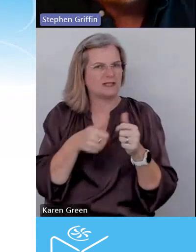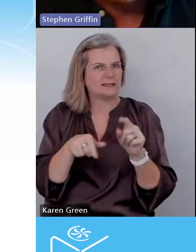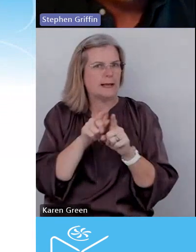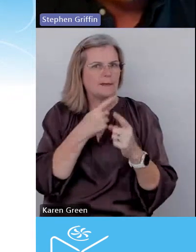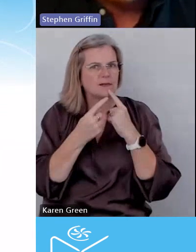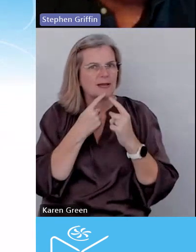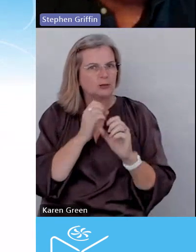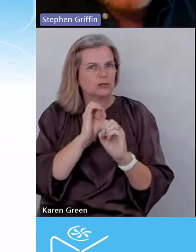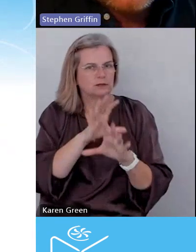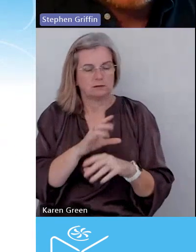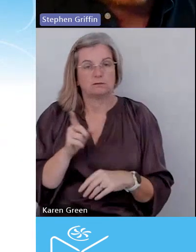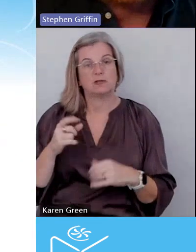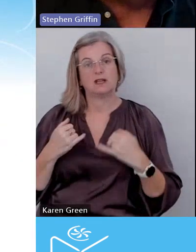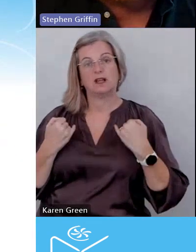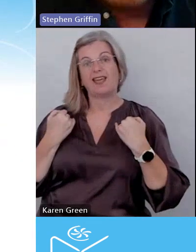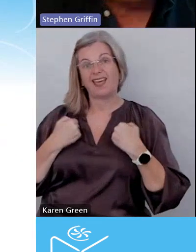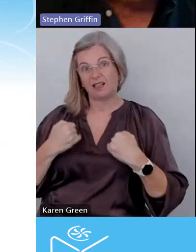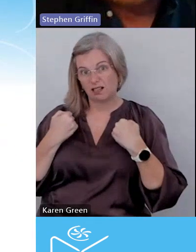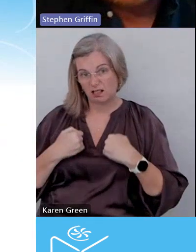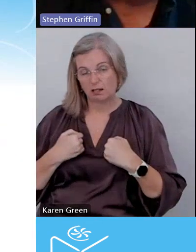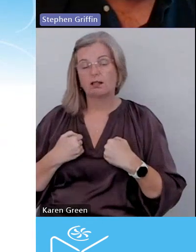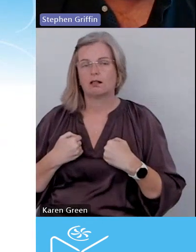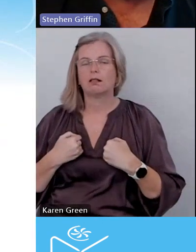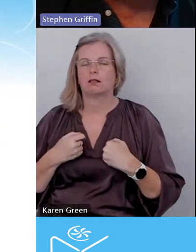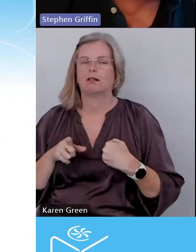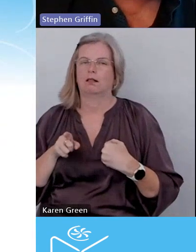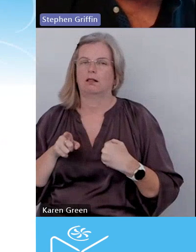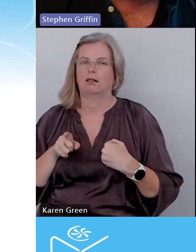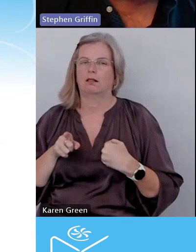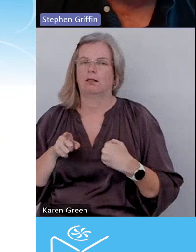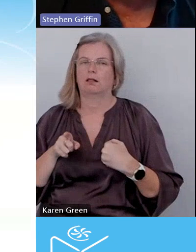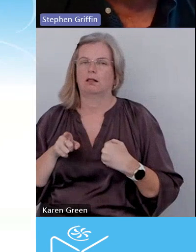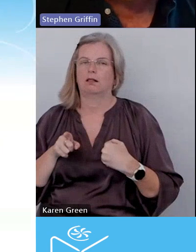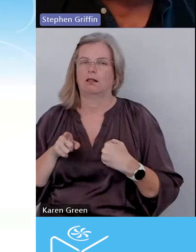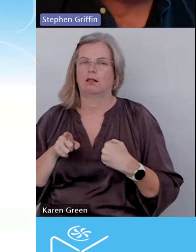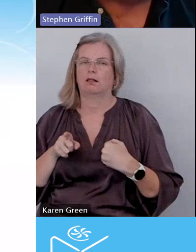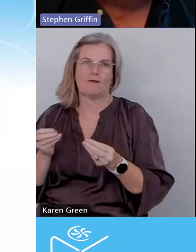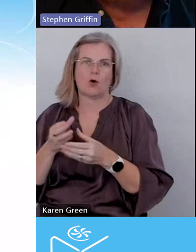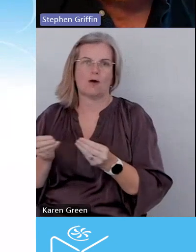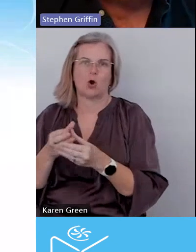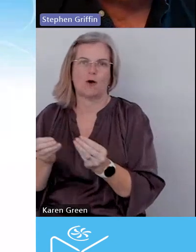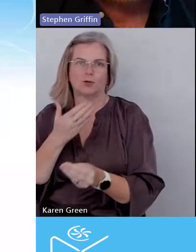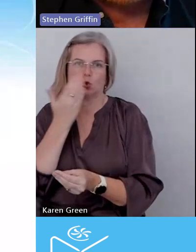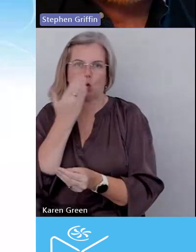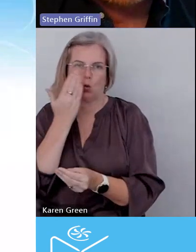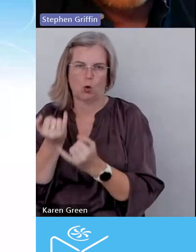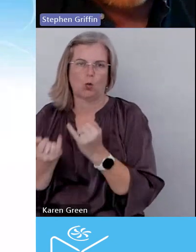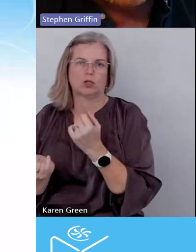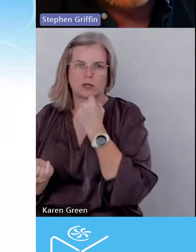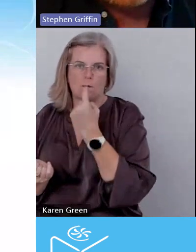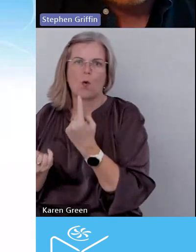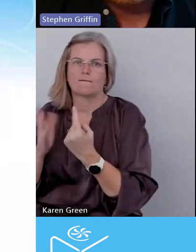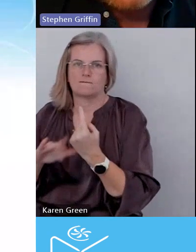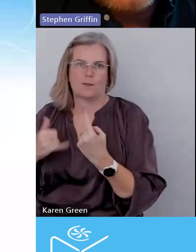illness is a major driver of pupil absences in schools. And of course, Binita showed you data about teacher absences, etc., and illness as